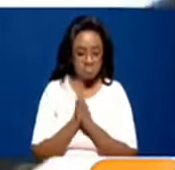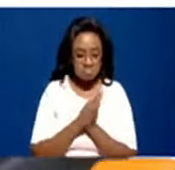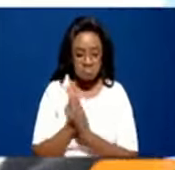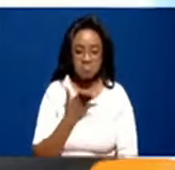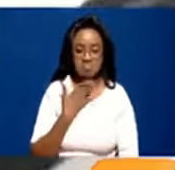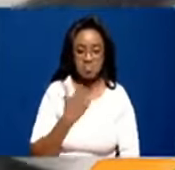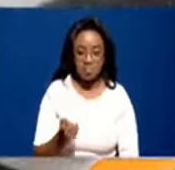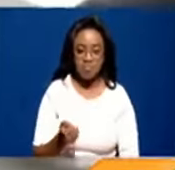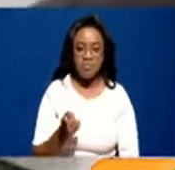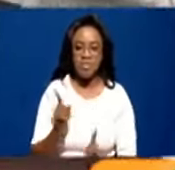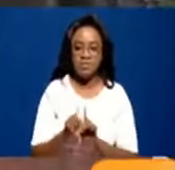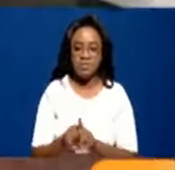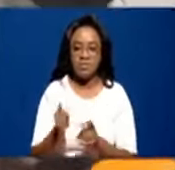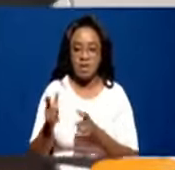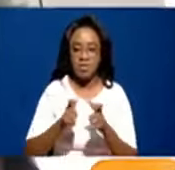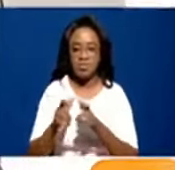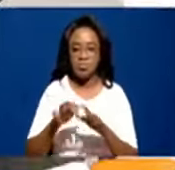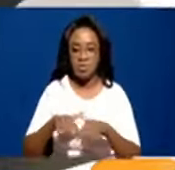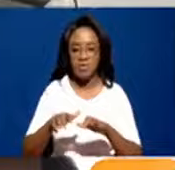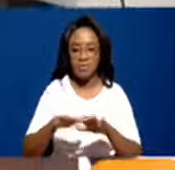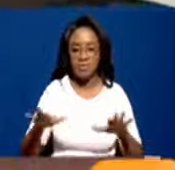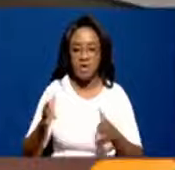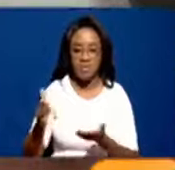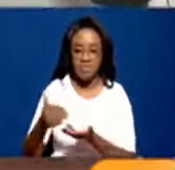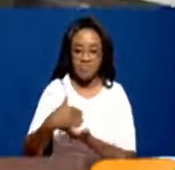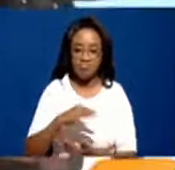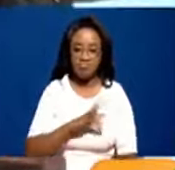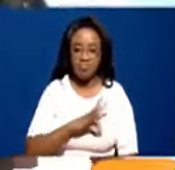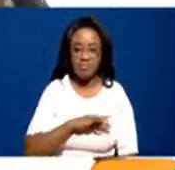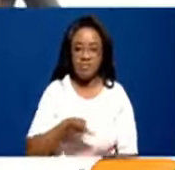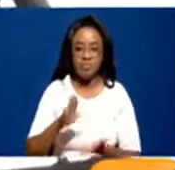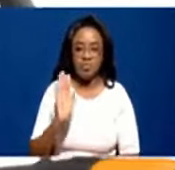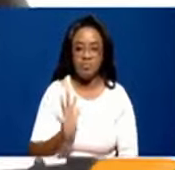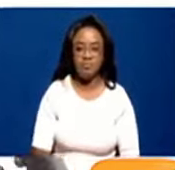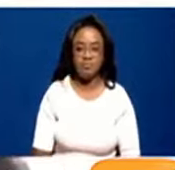better stewards of their farms.